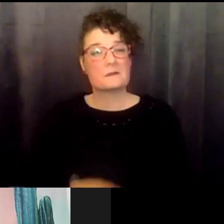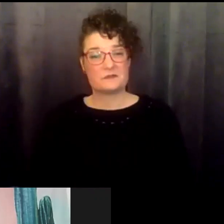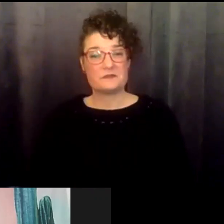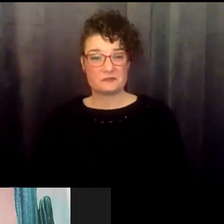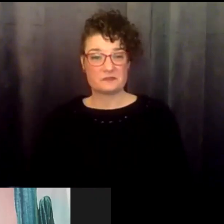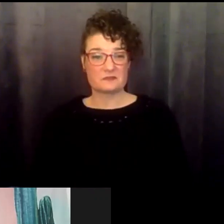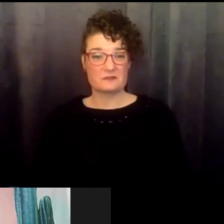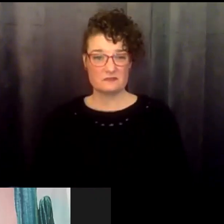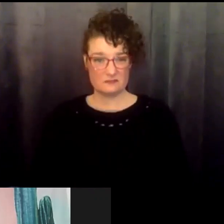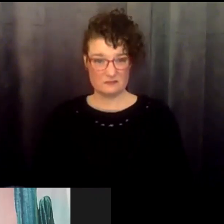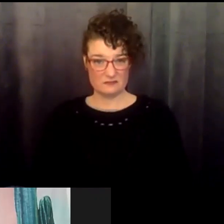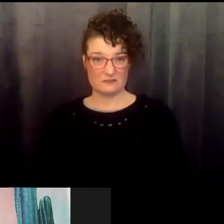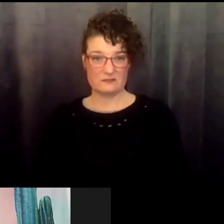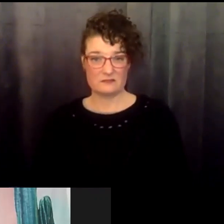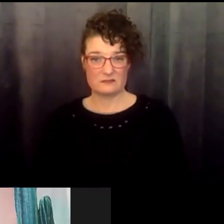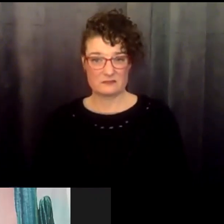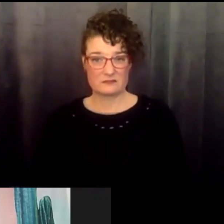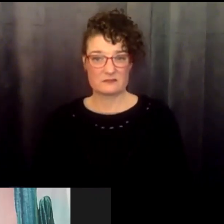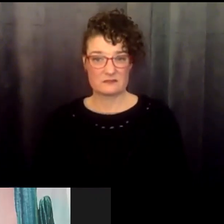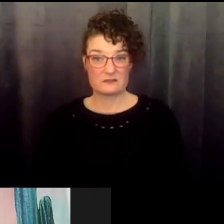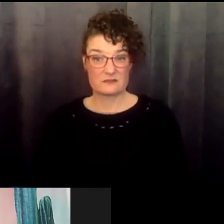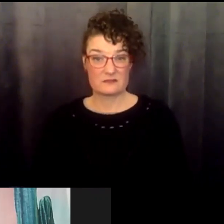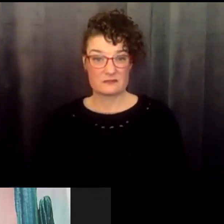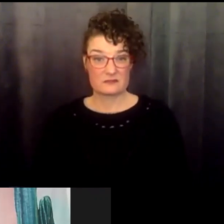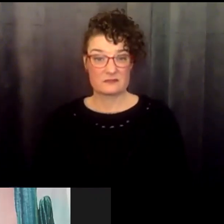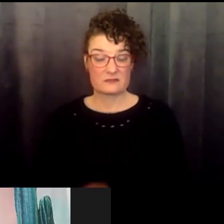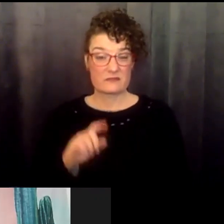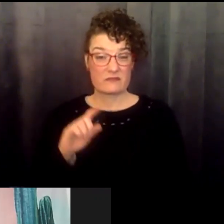happens when you sit with history.